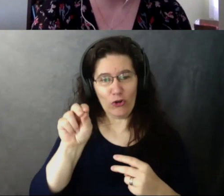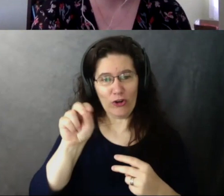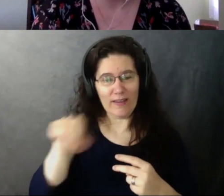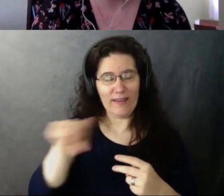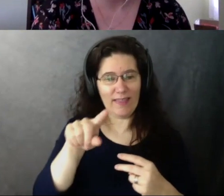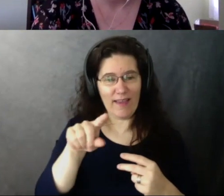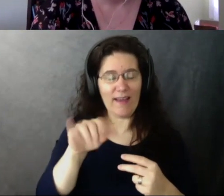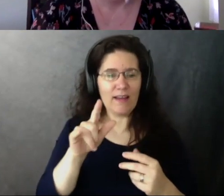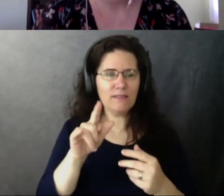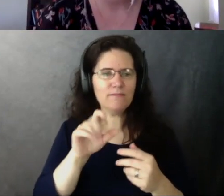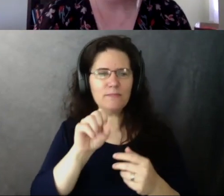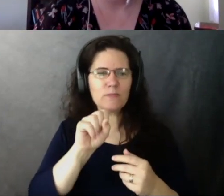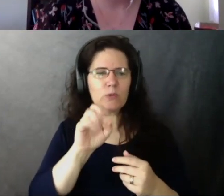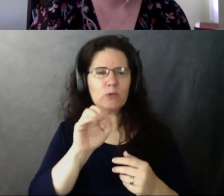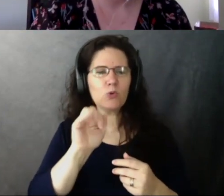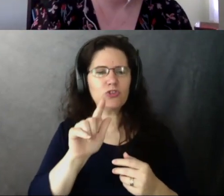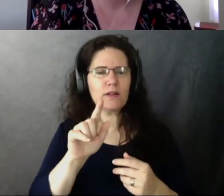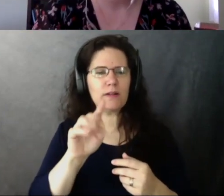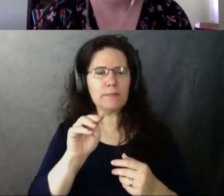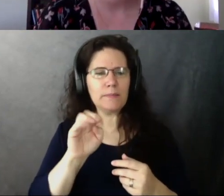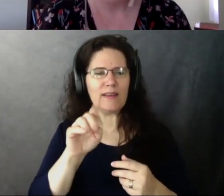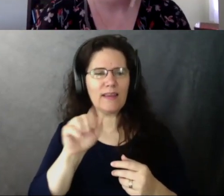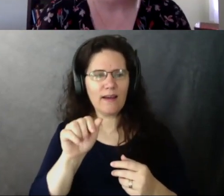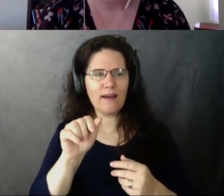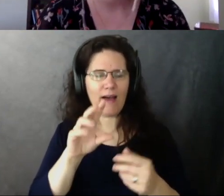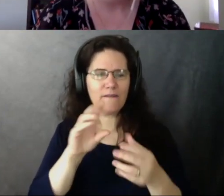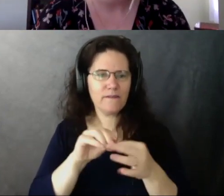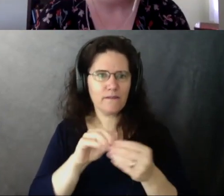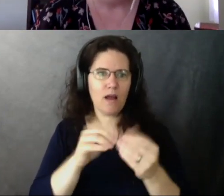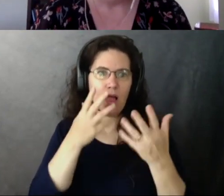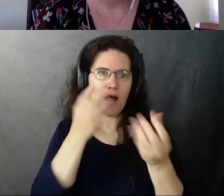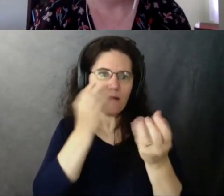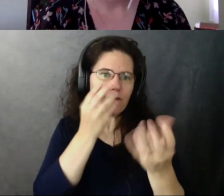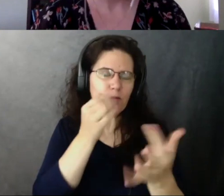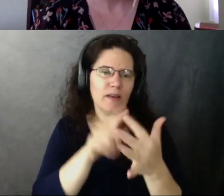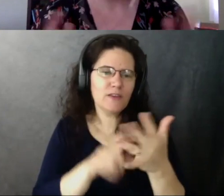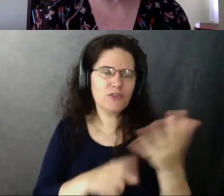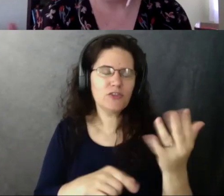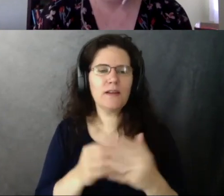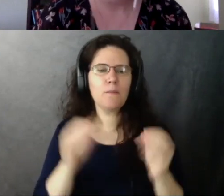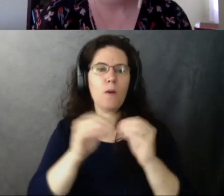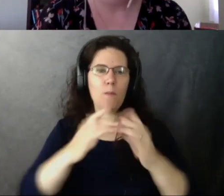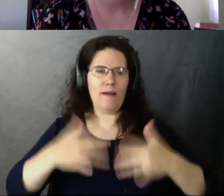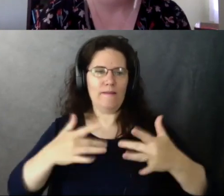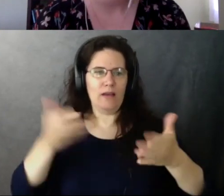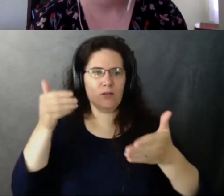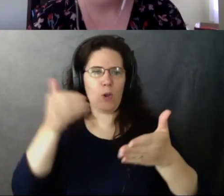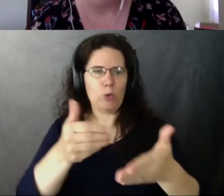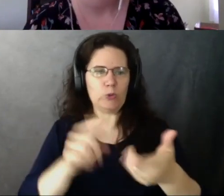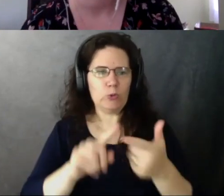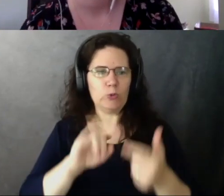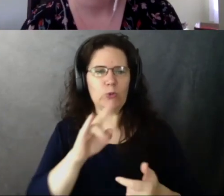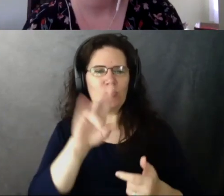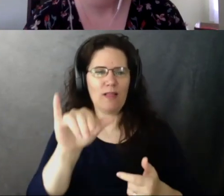in the conversation. There'll be lots of events happening around the anniversary in July, so please stay in touch about that